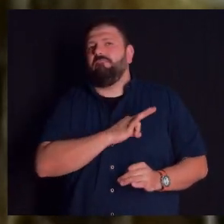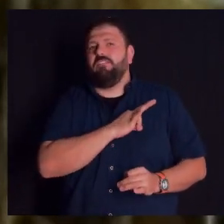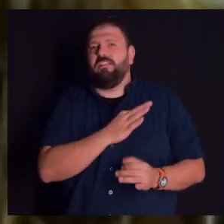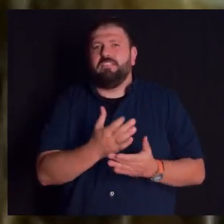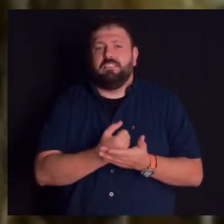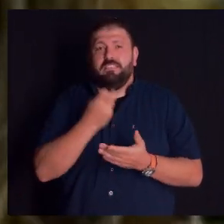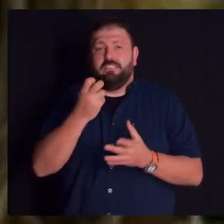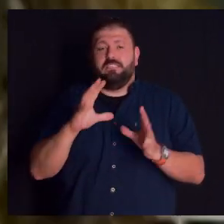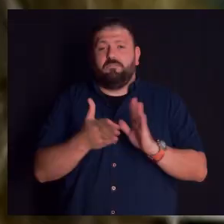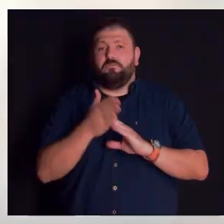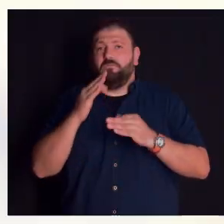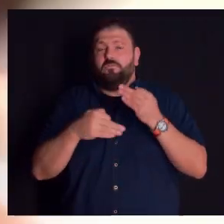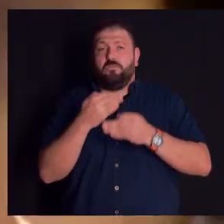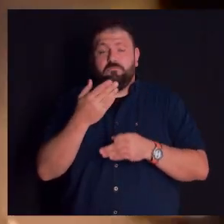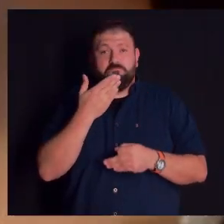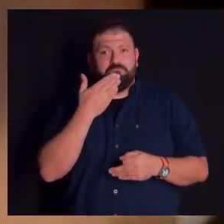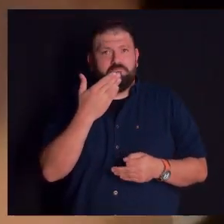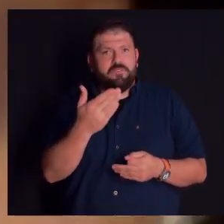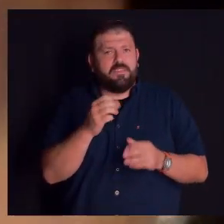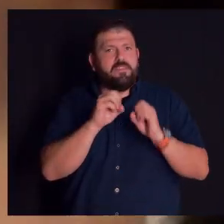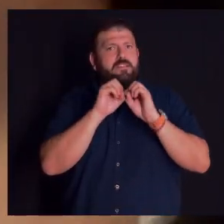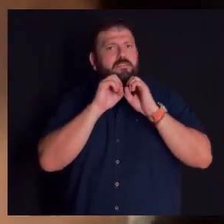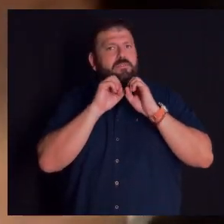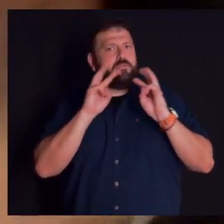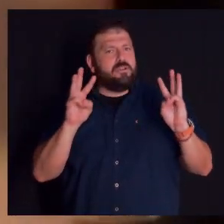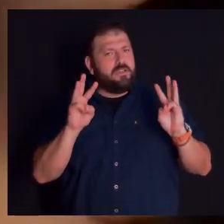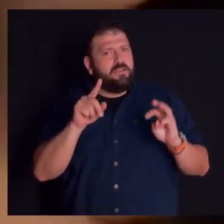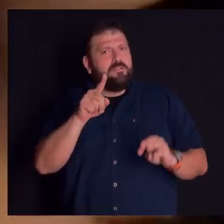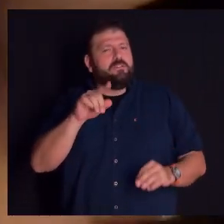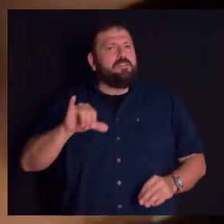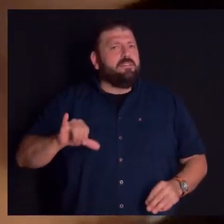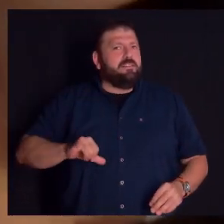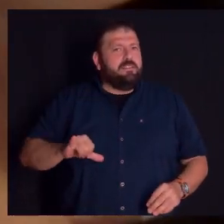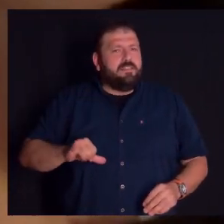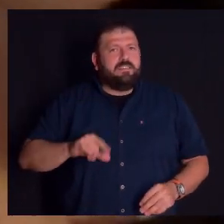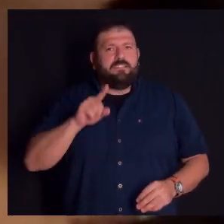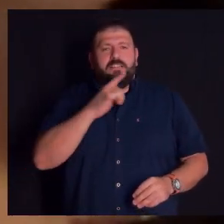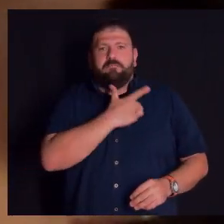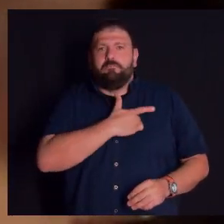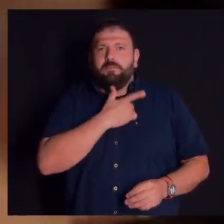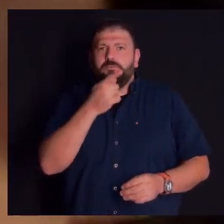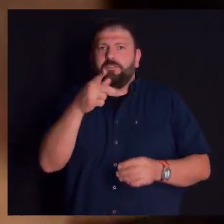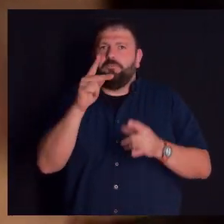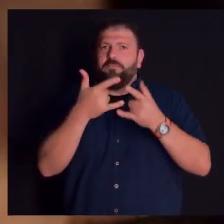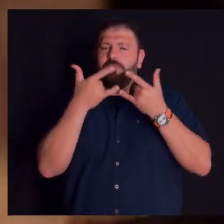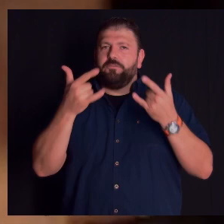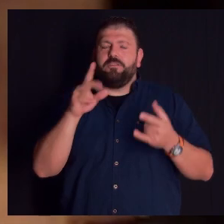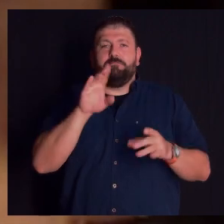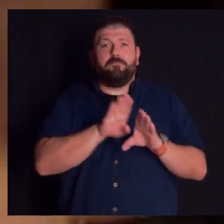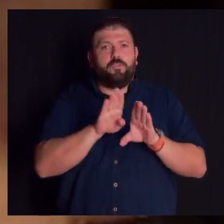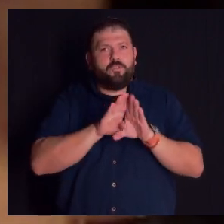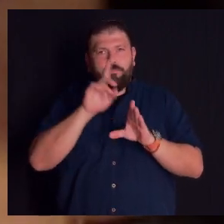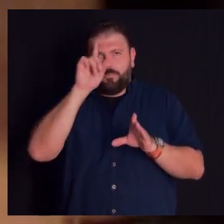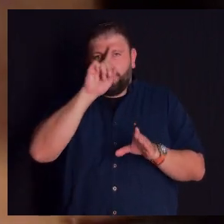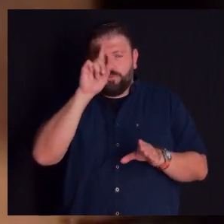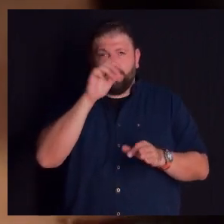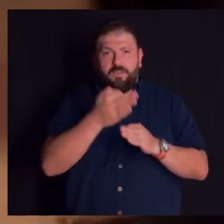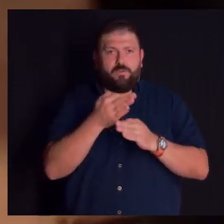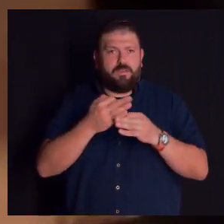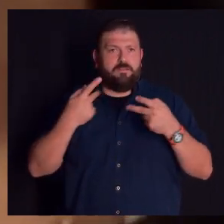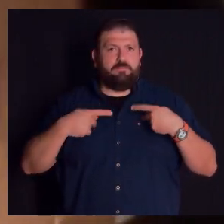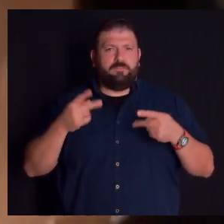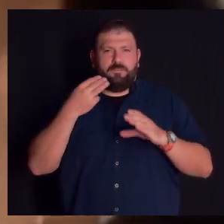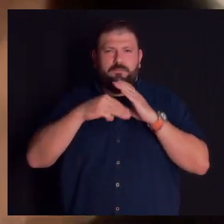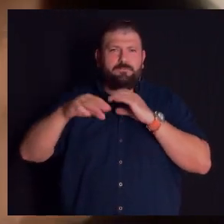$2,000 per month as an income. Yeah, wow, that's a very impressive. I love to hear you. And as